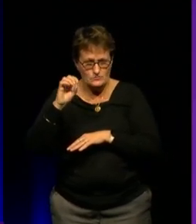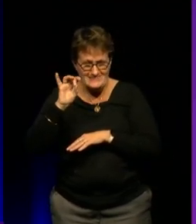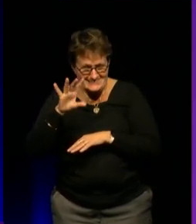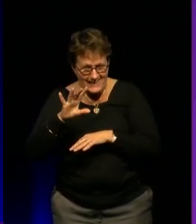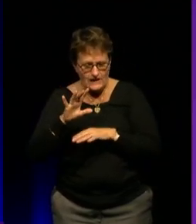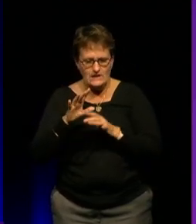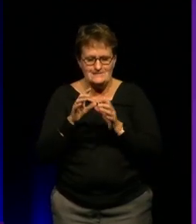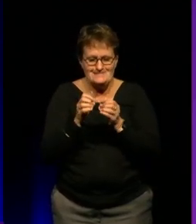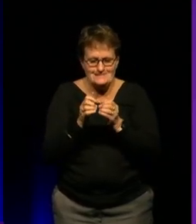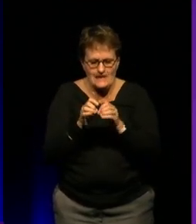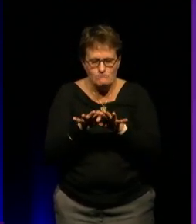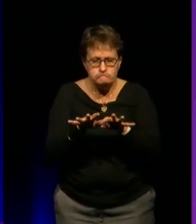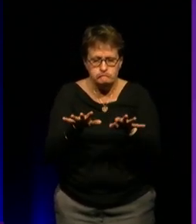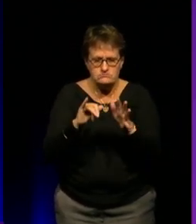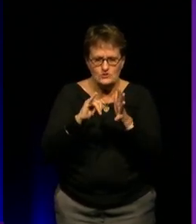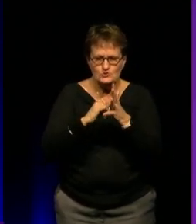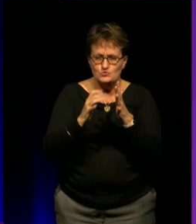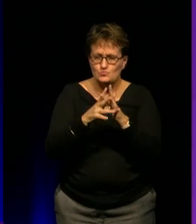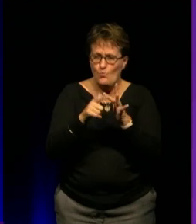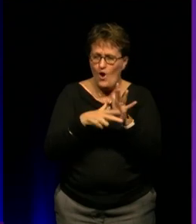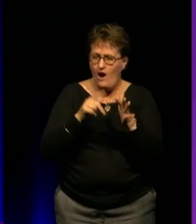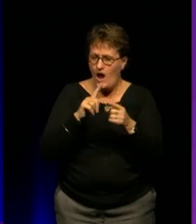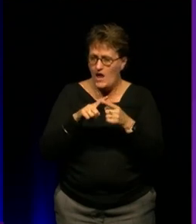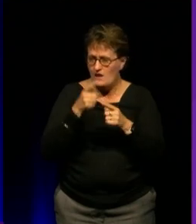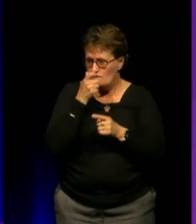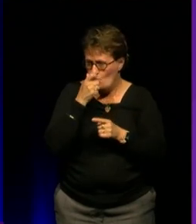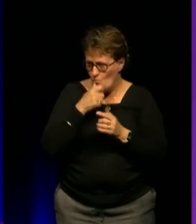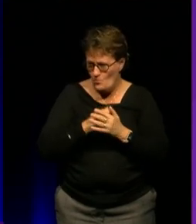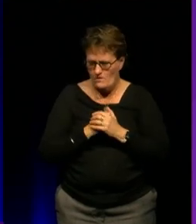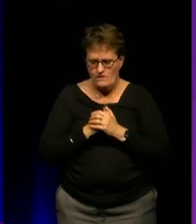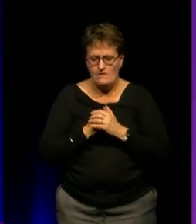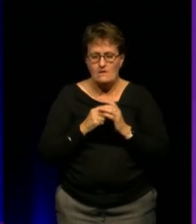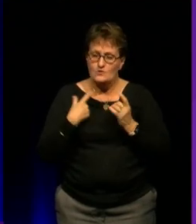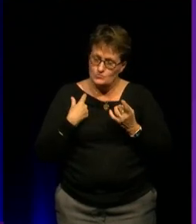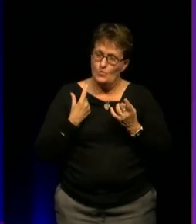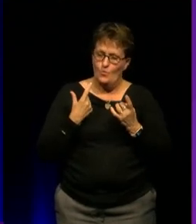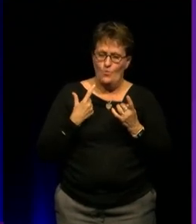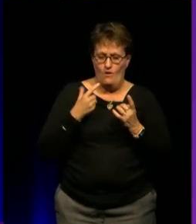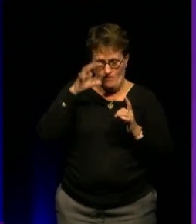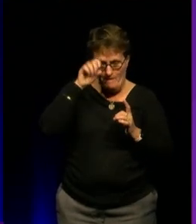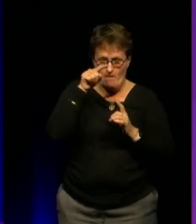And the impetus for this all really came from my experience in that swine flu pandemic.